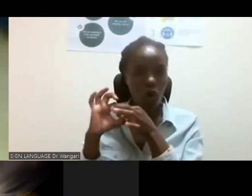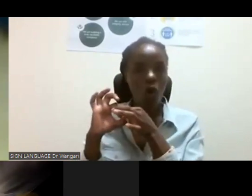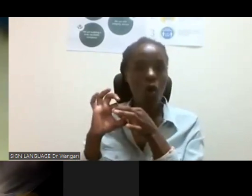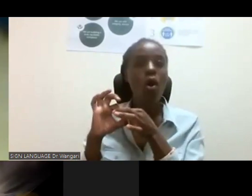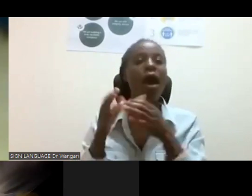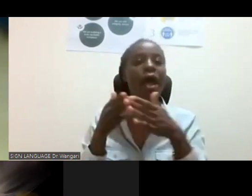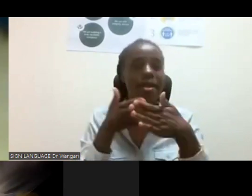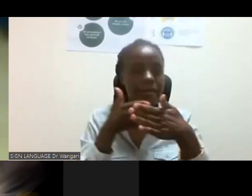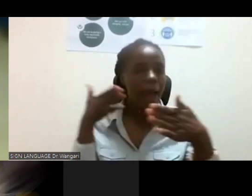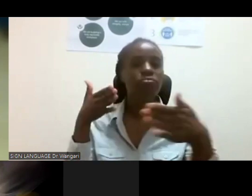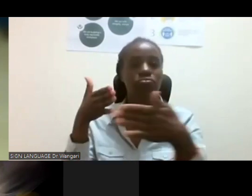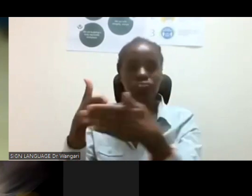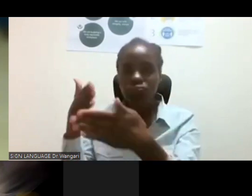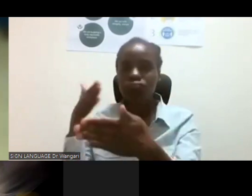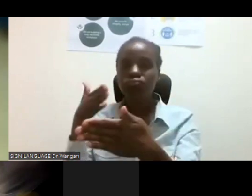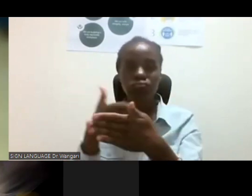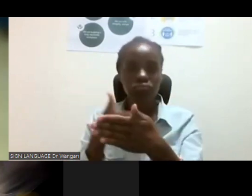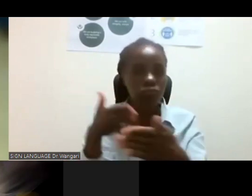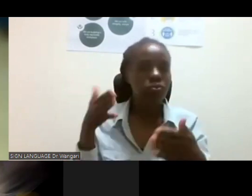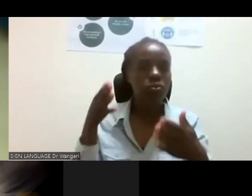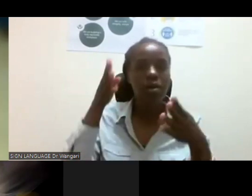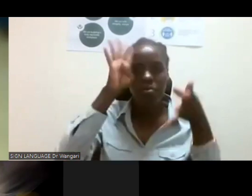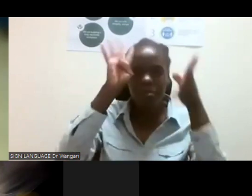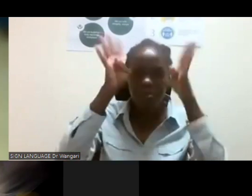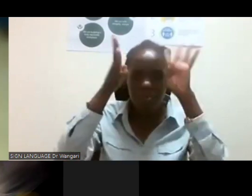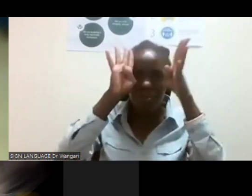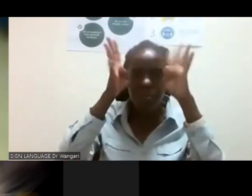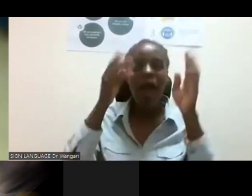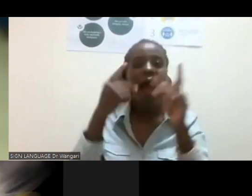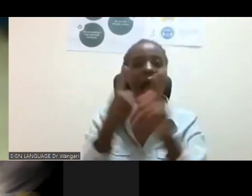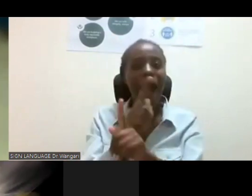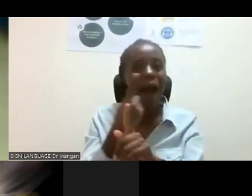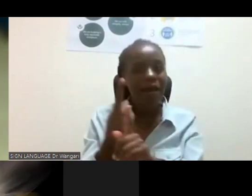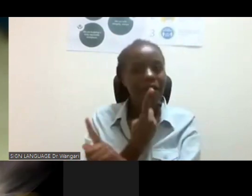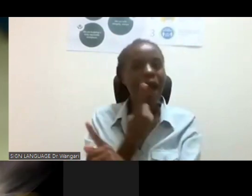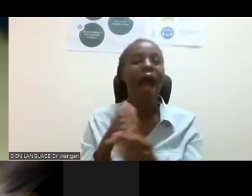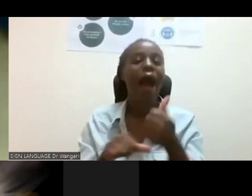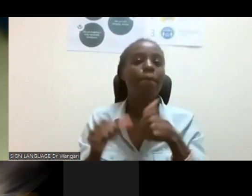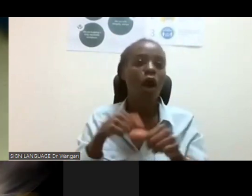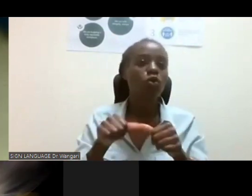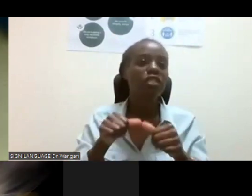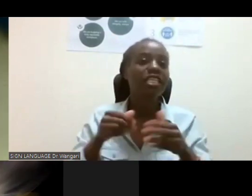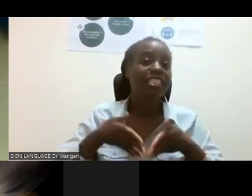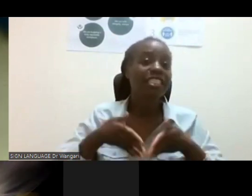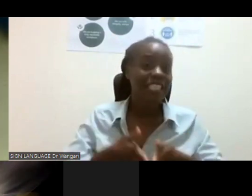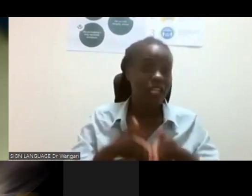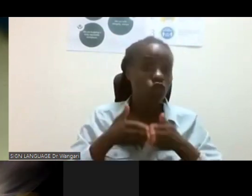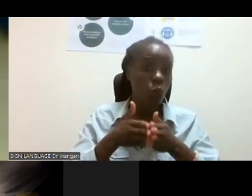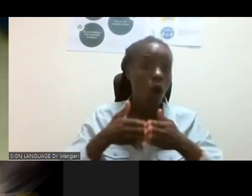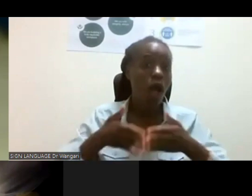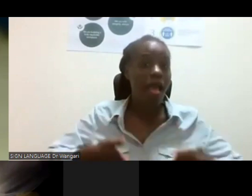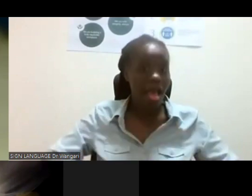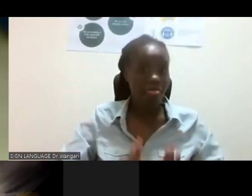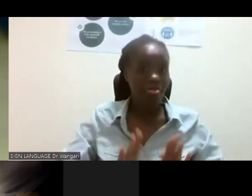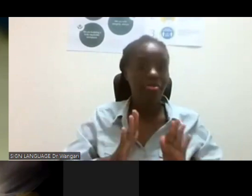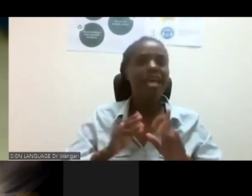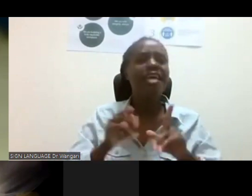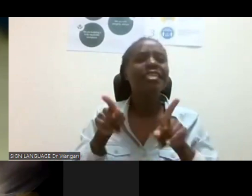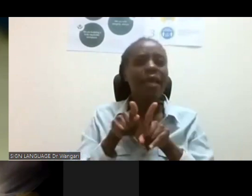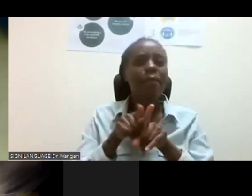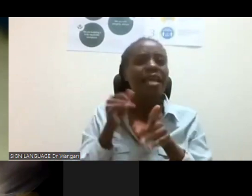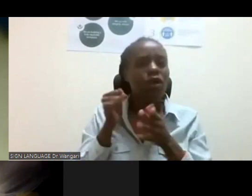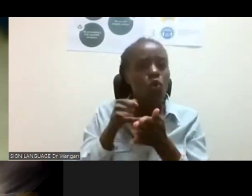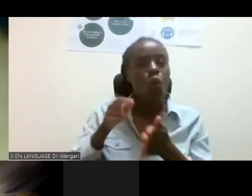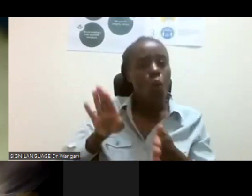against discussing matters related to the sexual health with male clinicians. Most of the